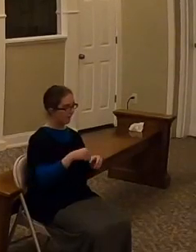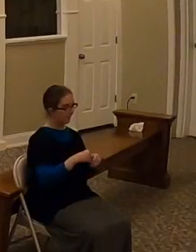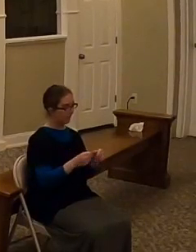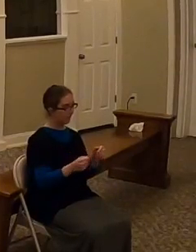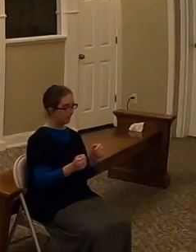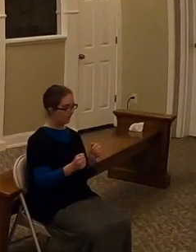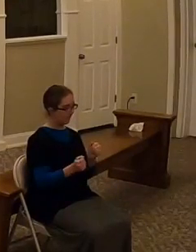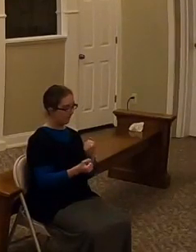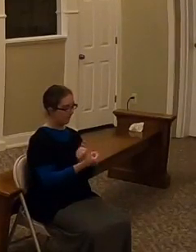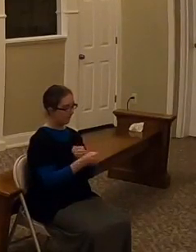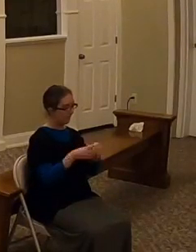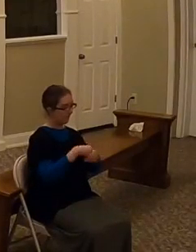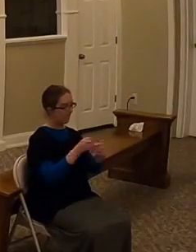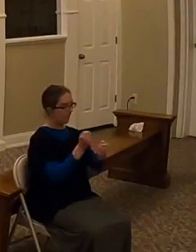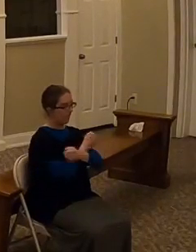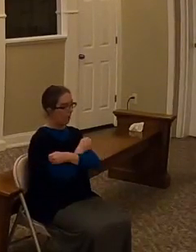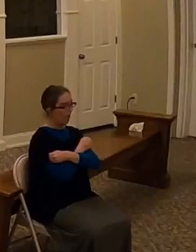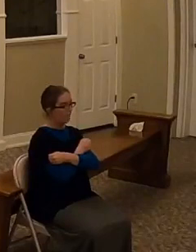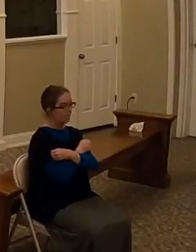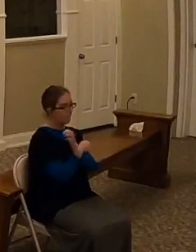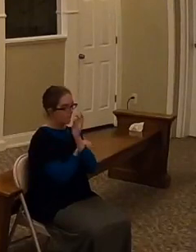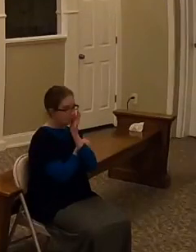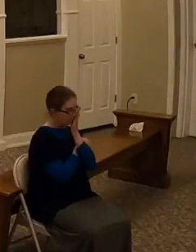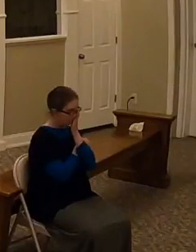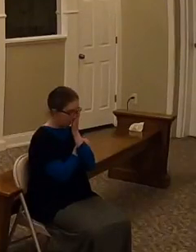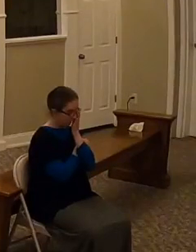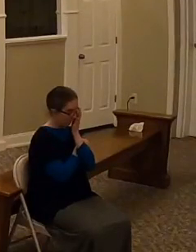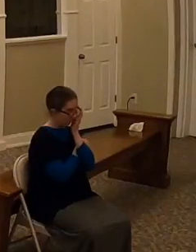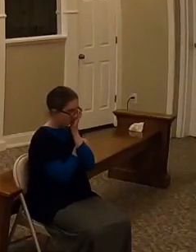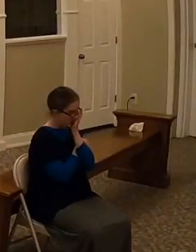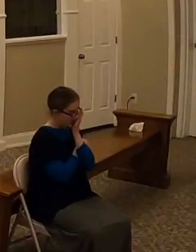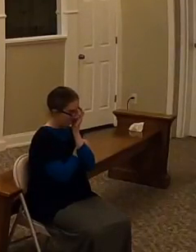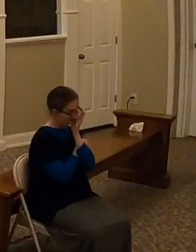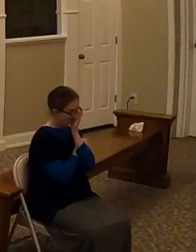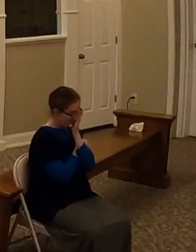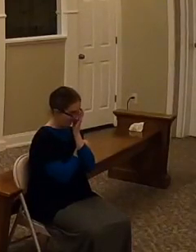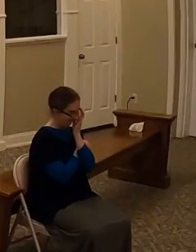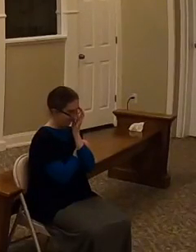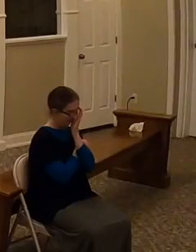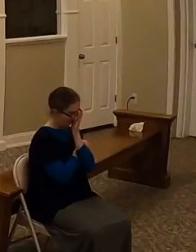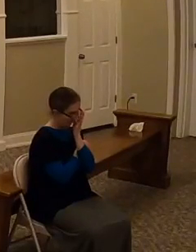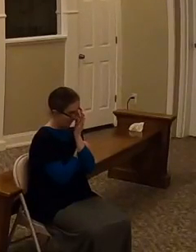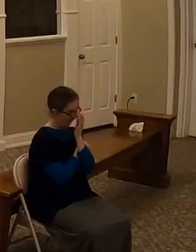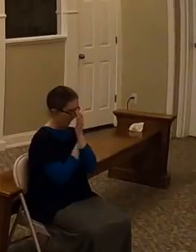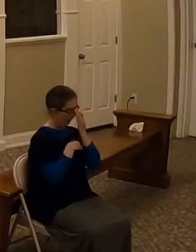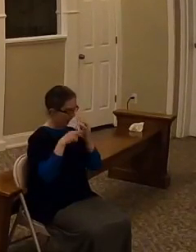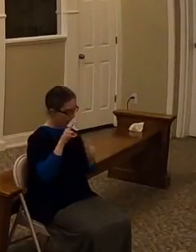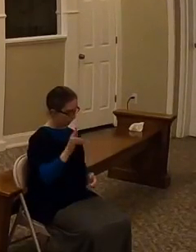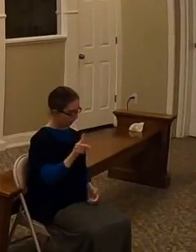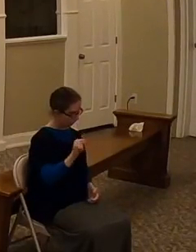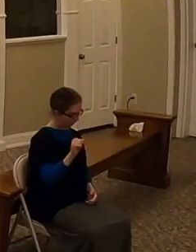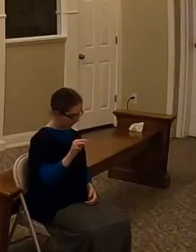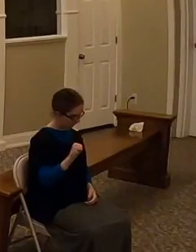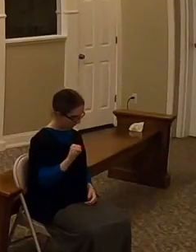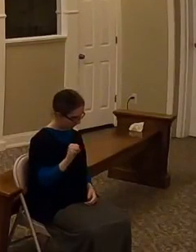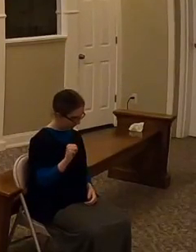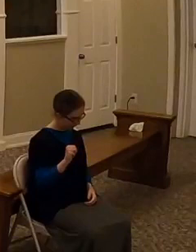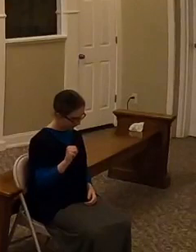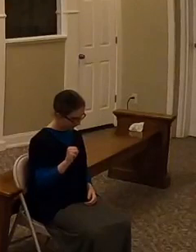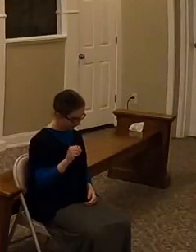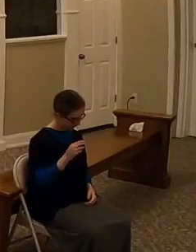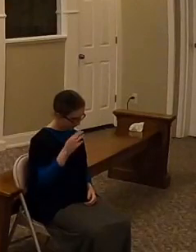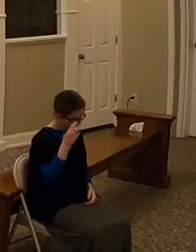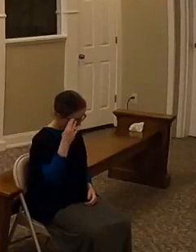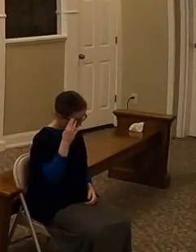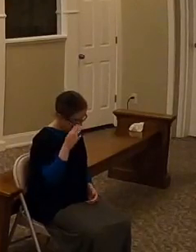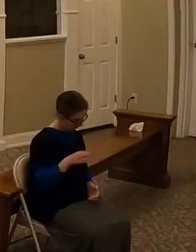love. Woo! Hallelujah. Amen. Oh, my. All right. 2 Timothy chapter 3. This know also that